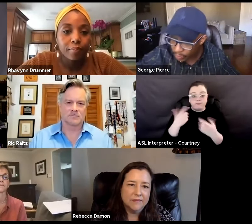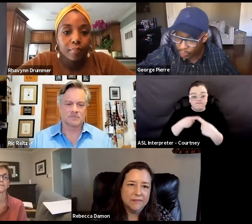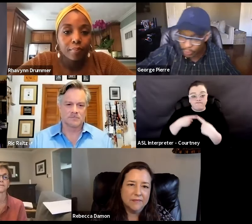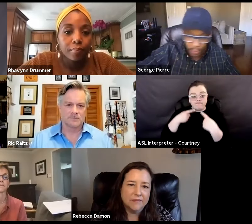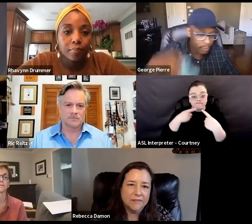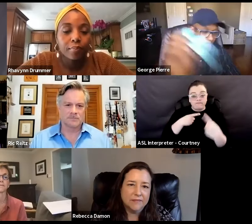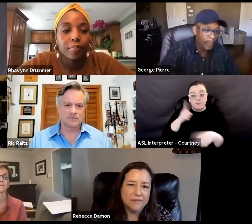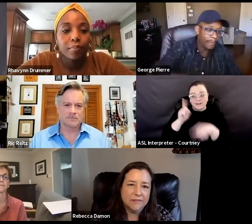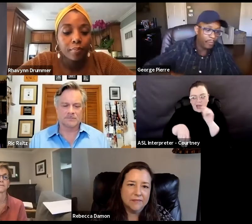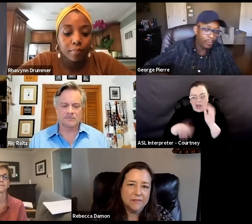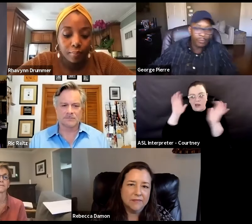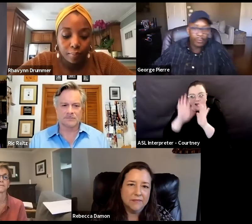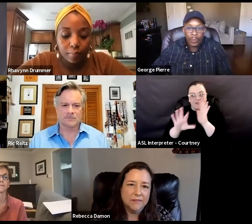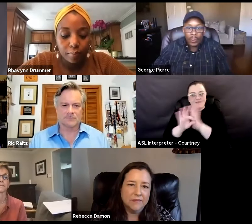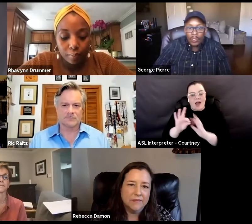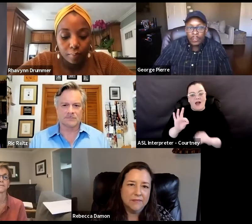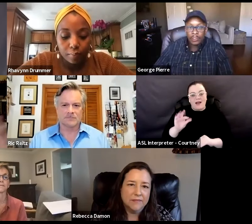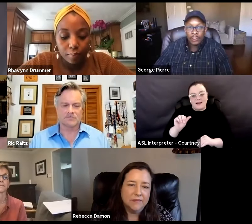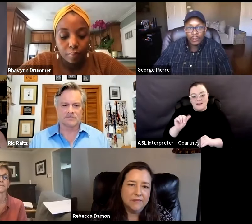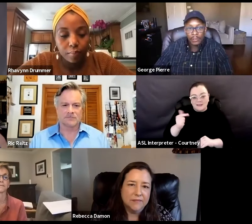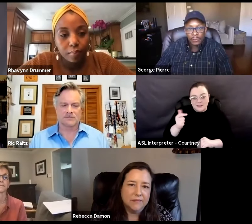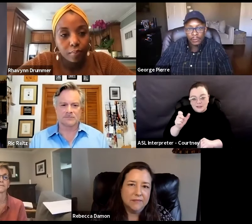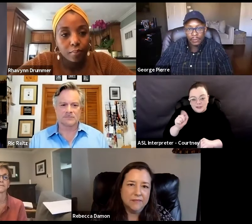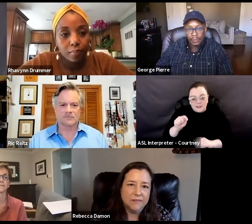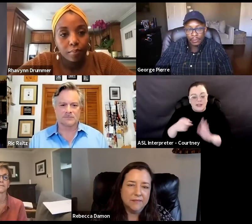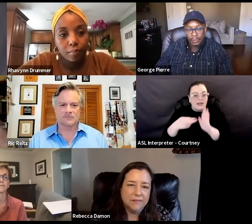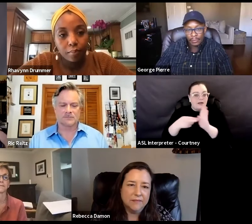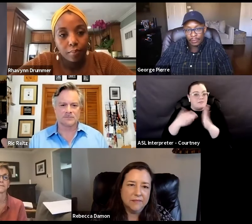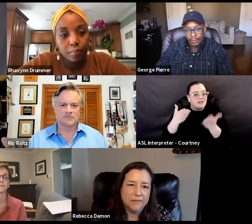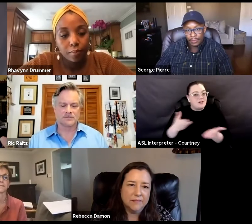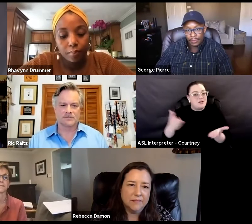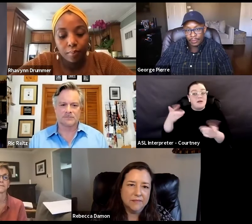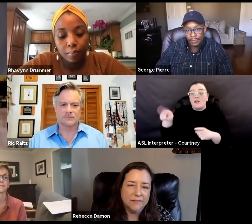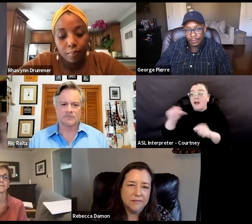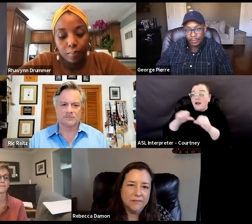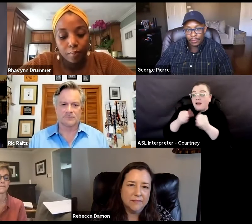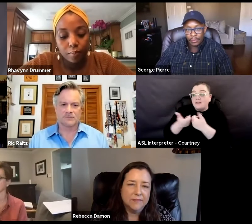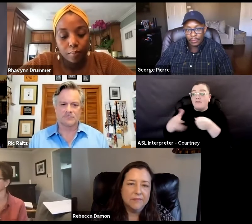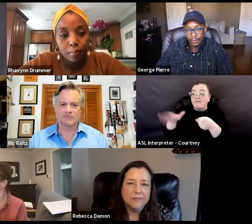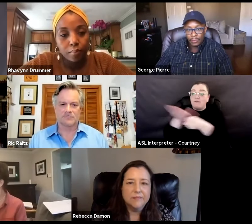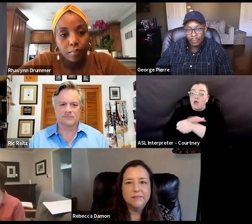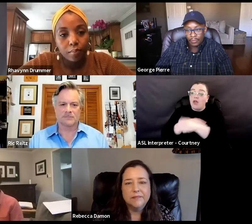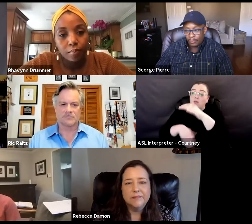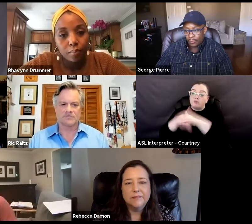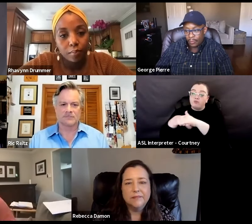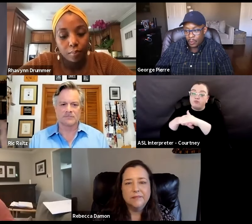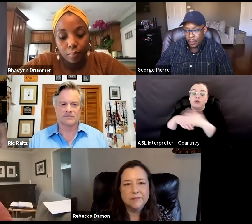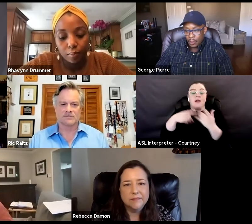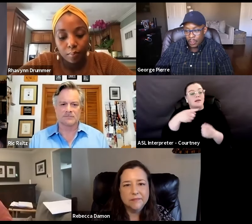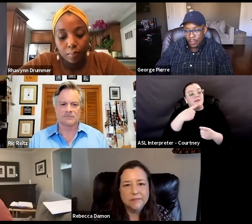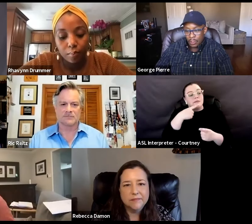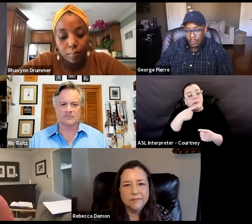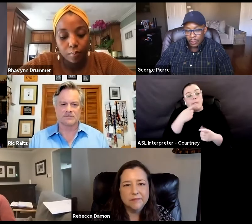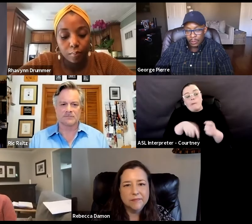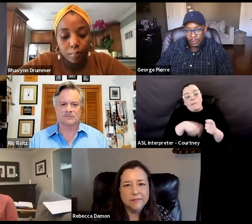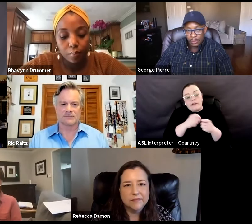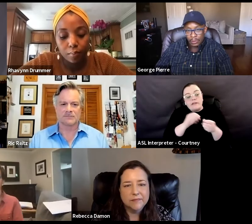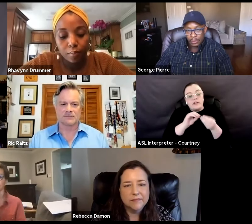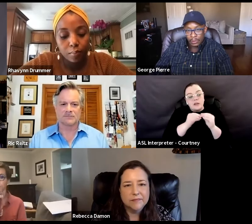full. They have the groups of numbers of people in a particular age group, and they're just saying, if I add one more in that age